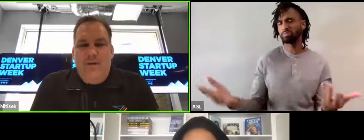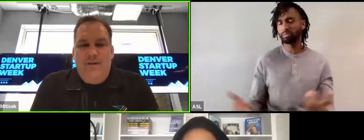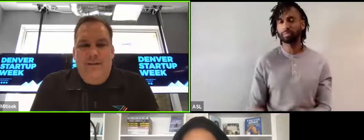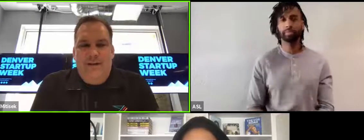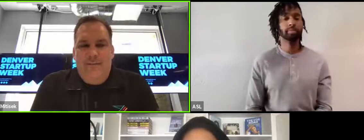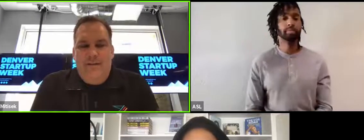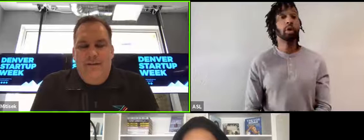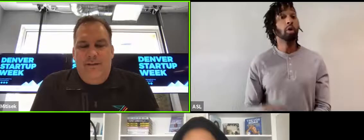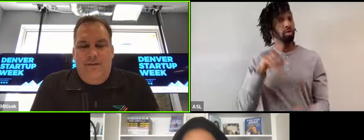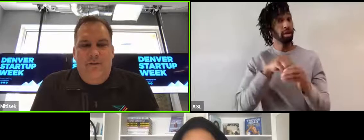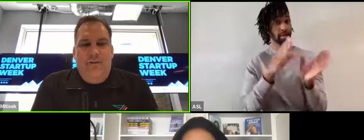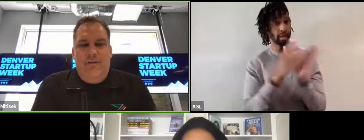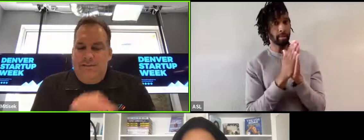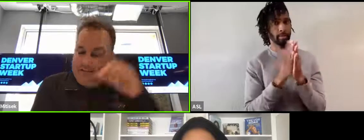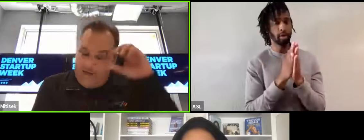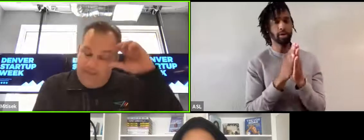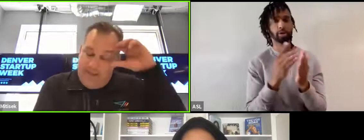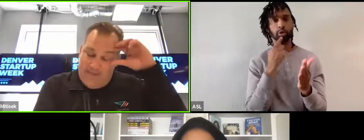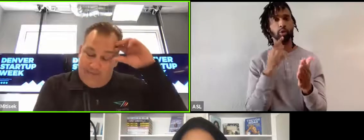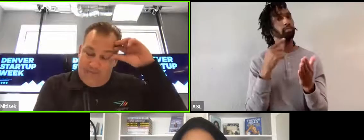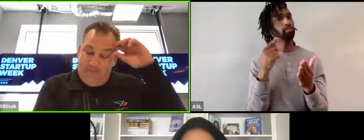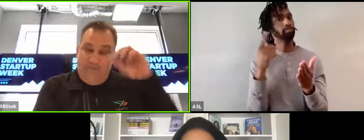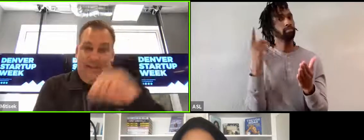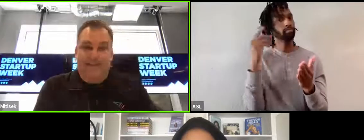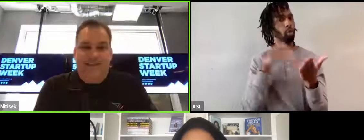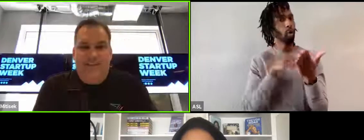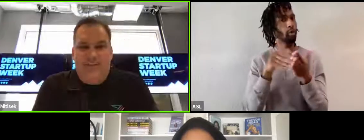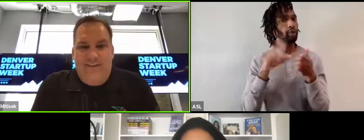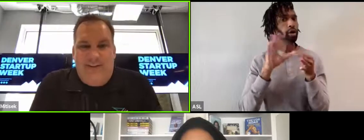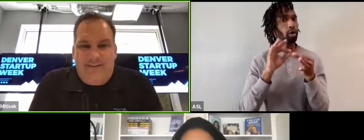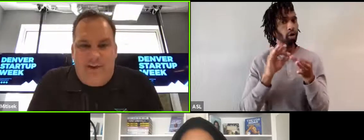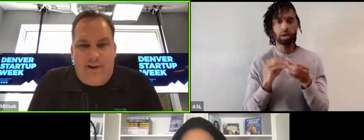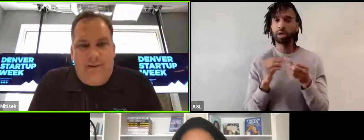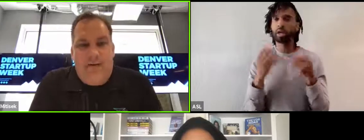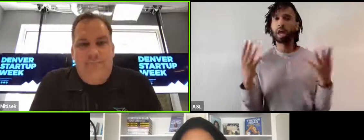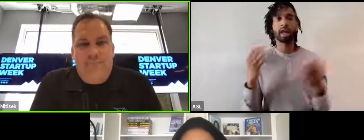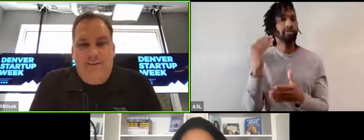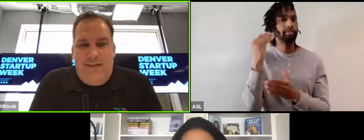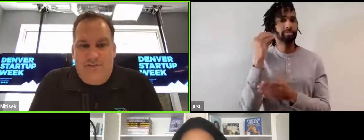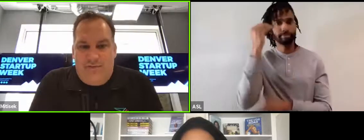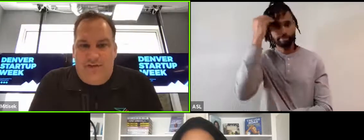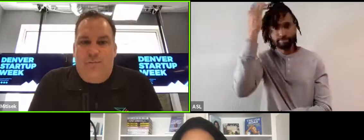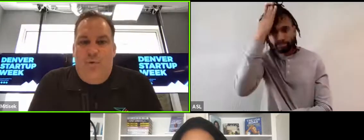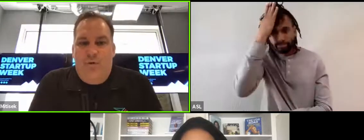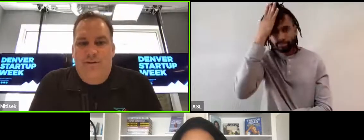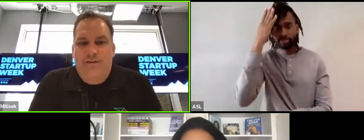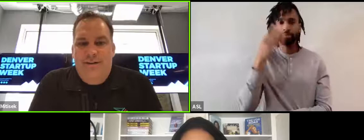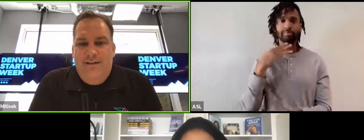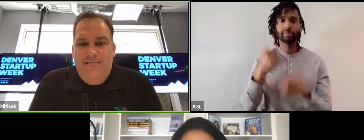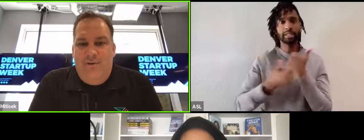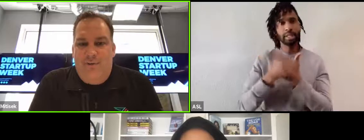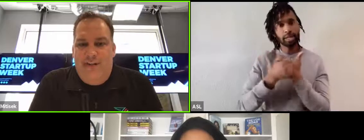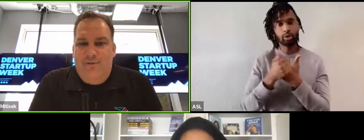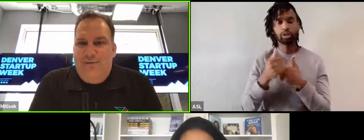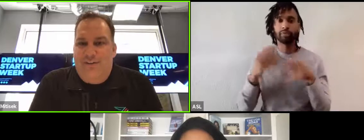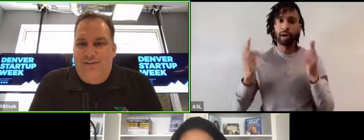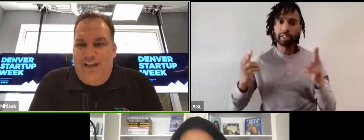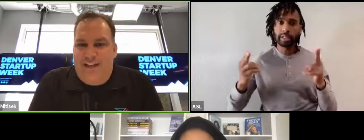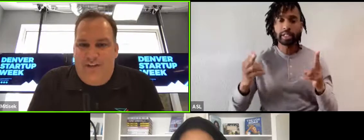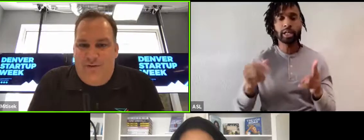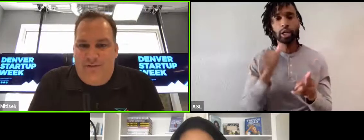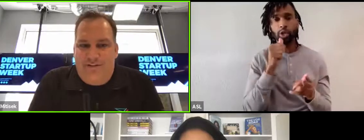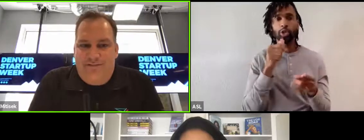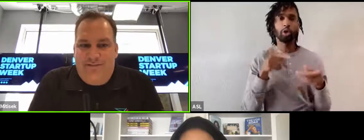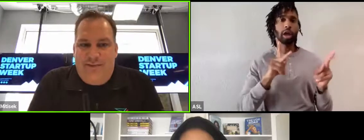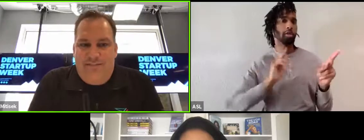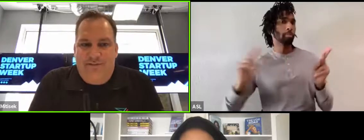In the book, you often quoted as having a handful of lessons in there that you like to talk about: the dangers of hustle porn, don't let anyone drink your